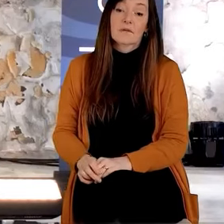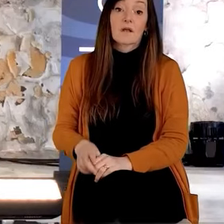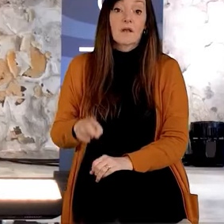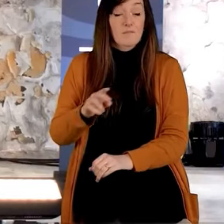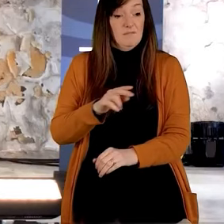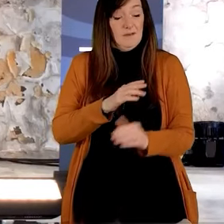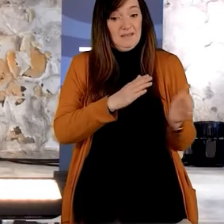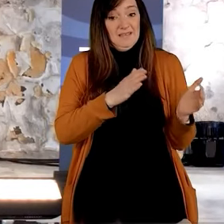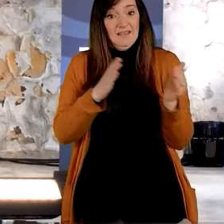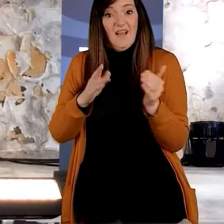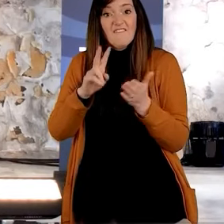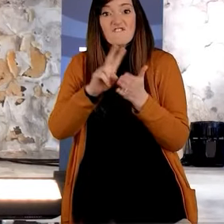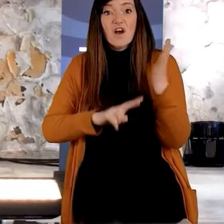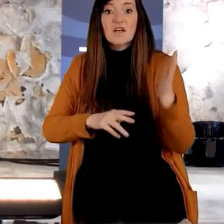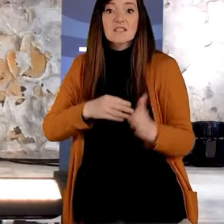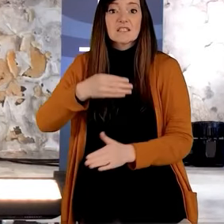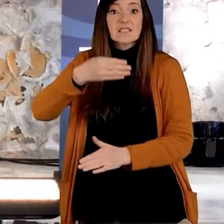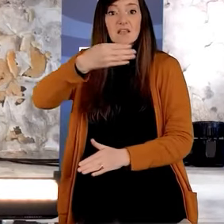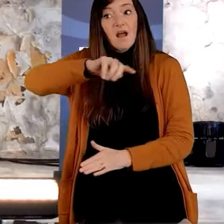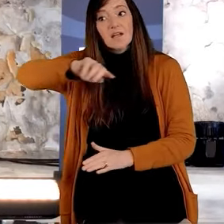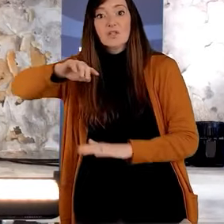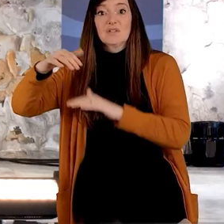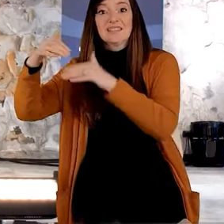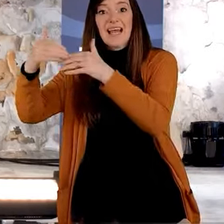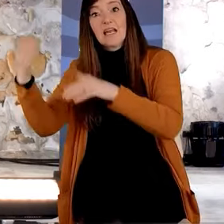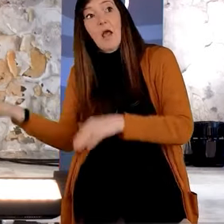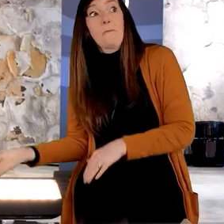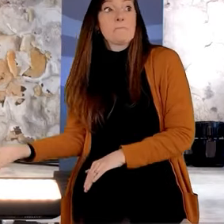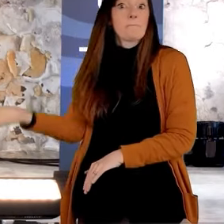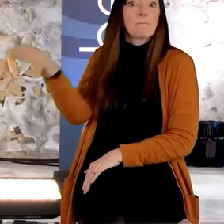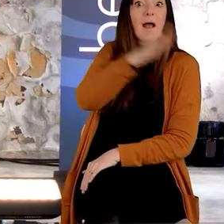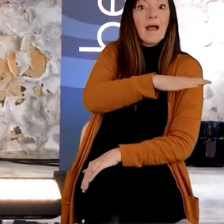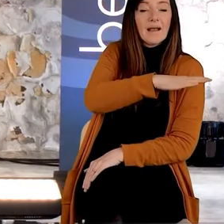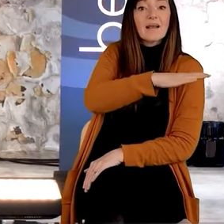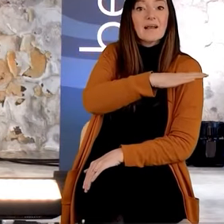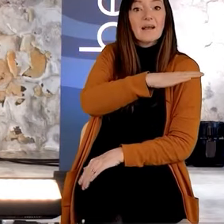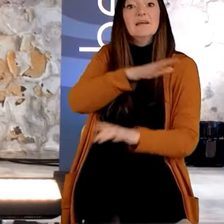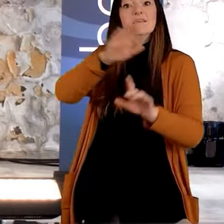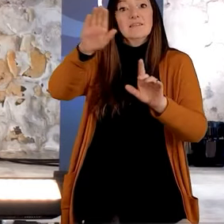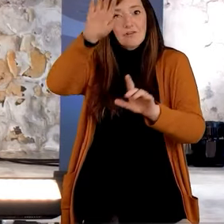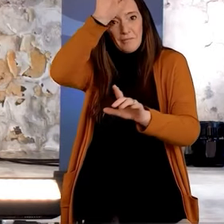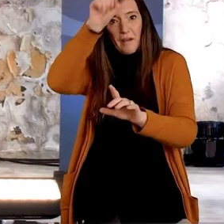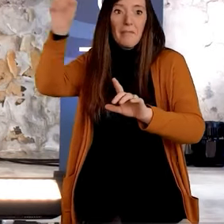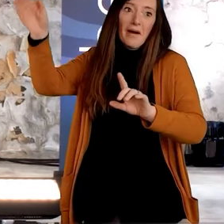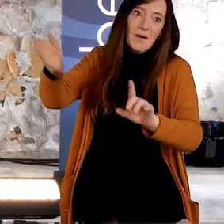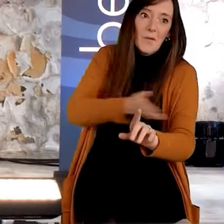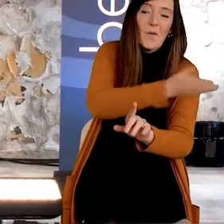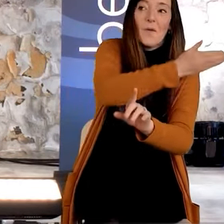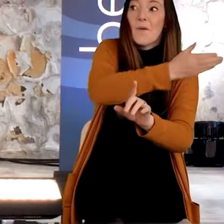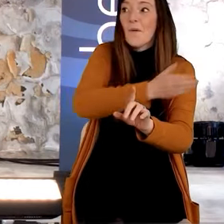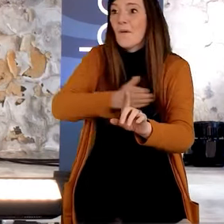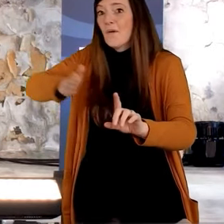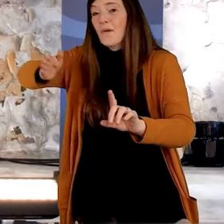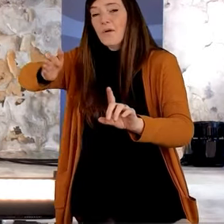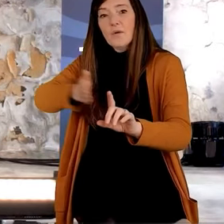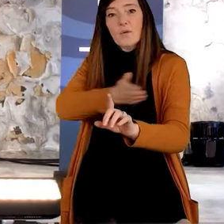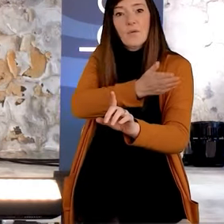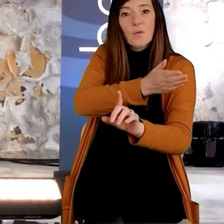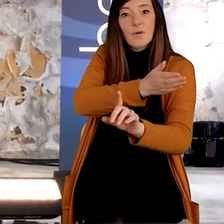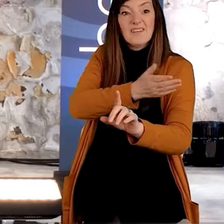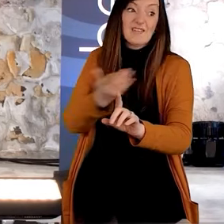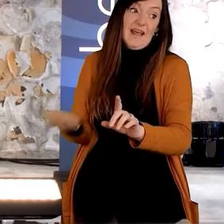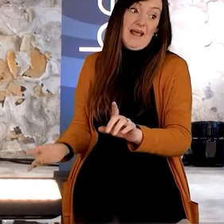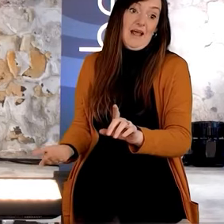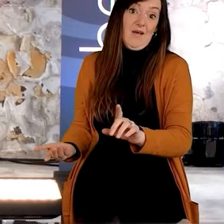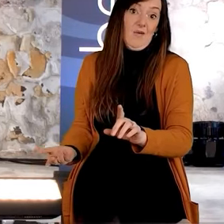I walk right. But then in verses 9 and 10, we swing back. It's a psalm of these vigorous swings. And